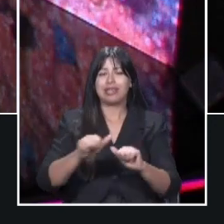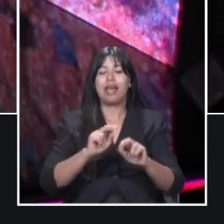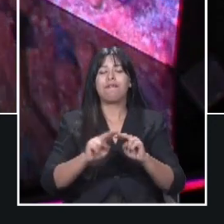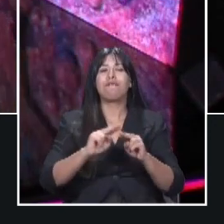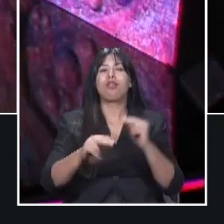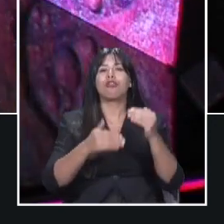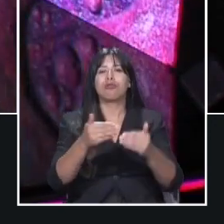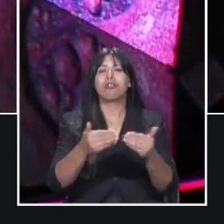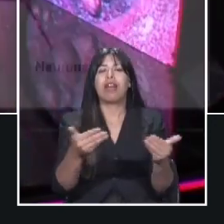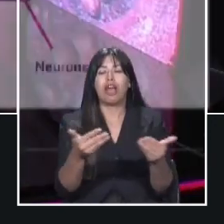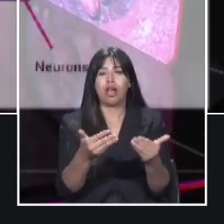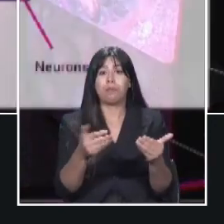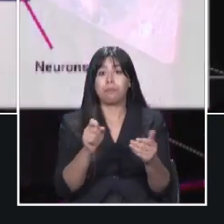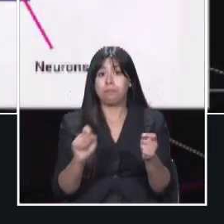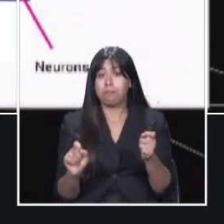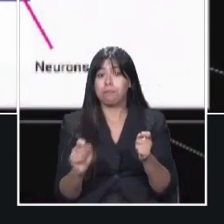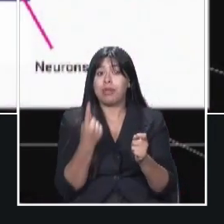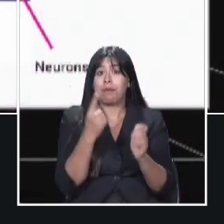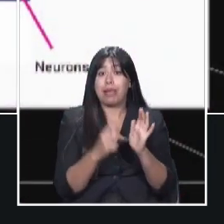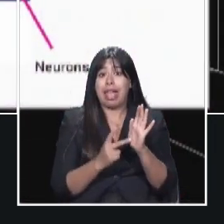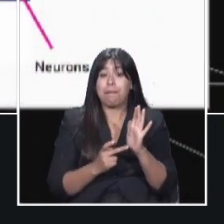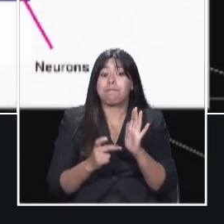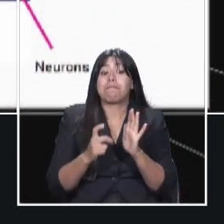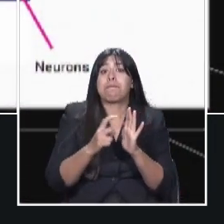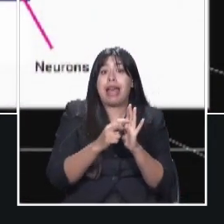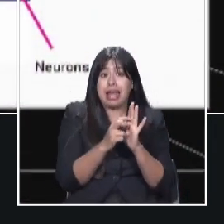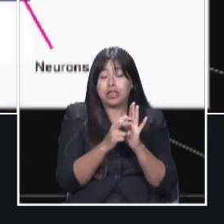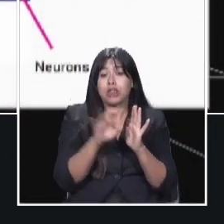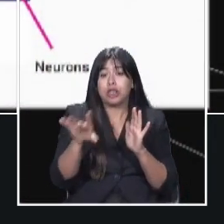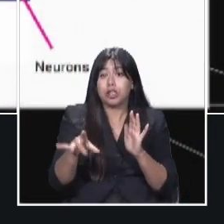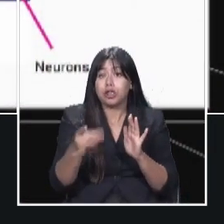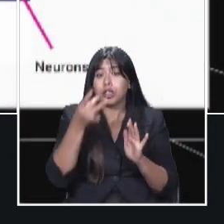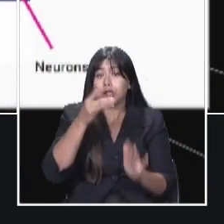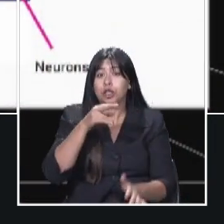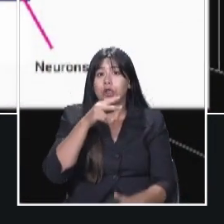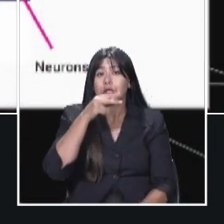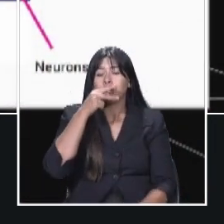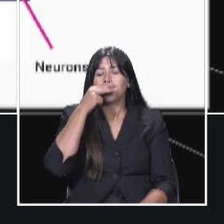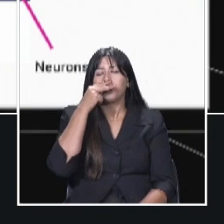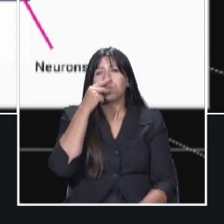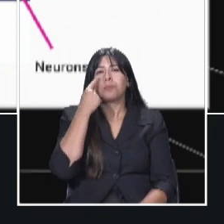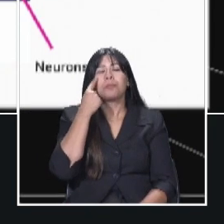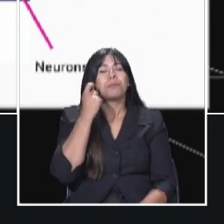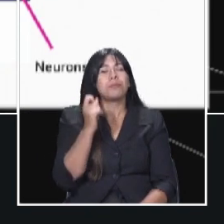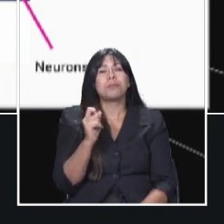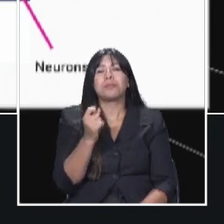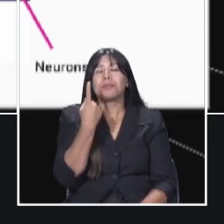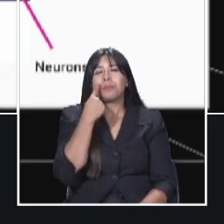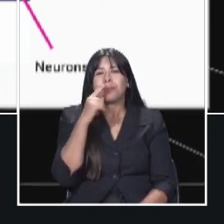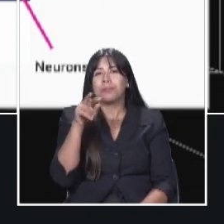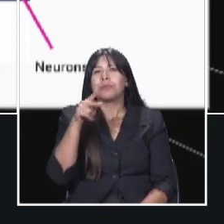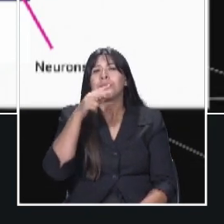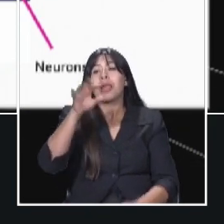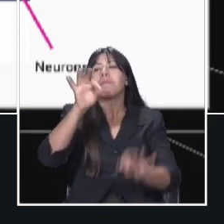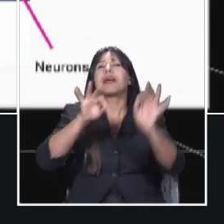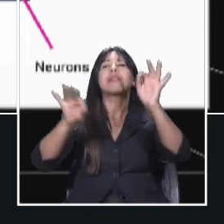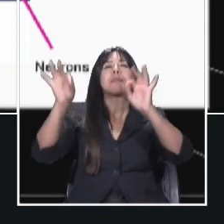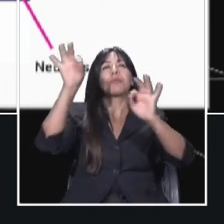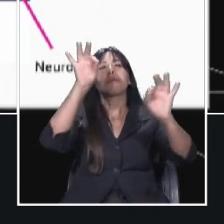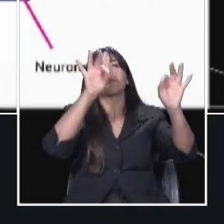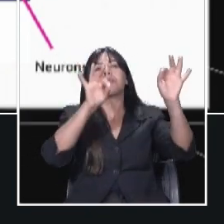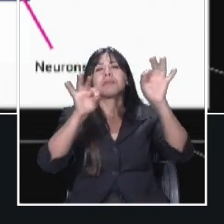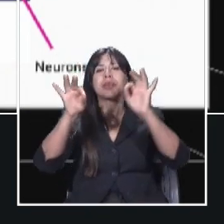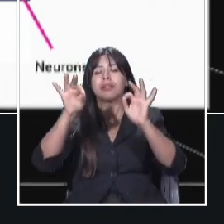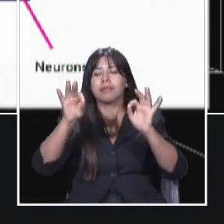in perceiving smell is that you have the smell particles everywhere in the air. Here is a cutout of the